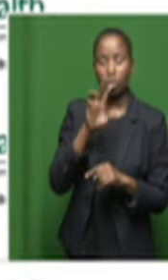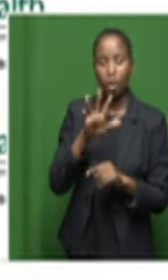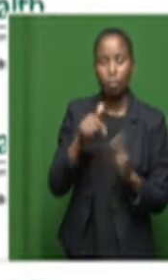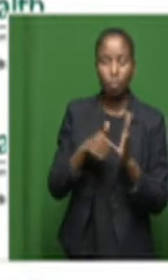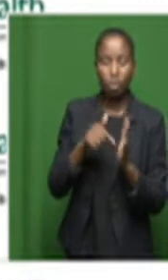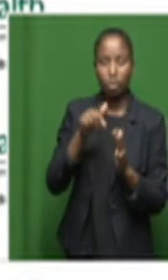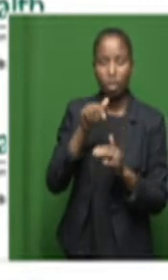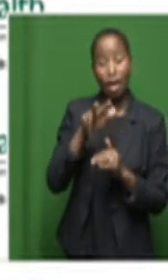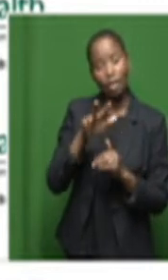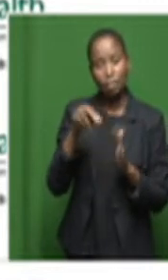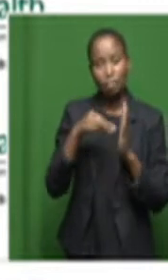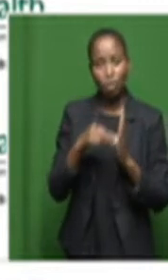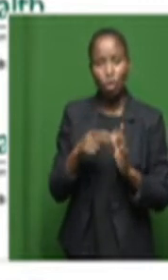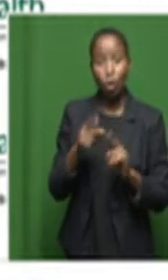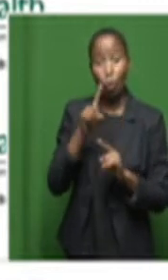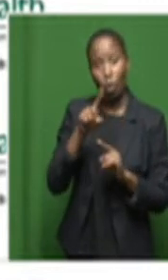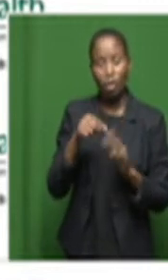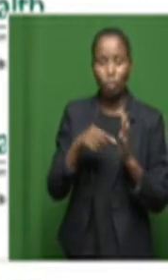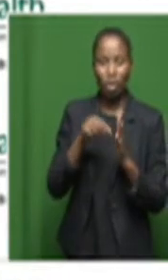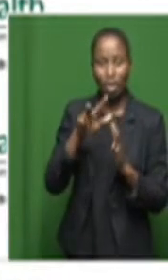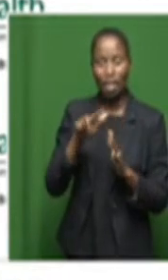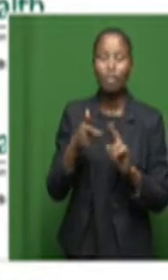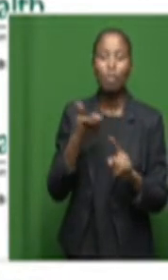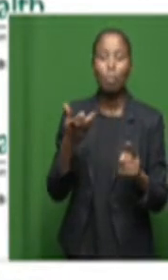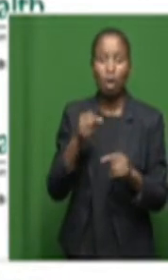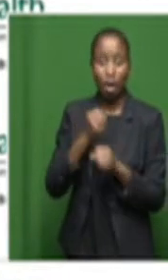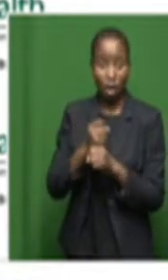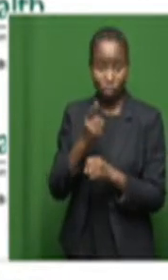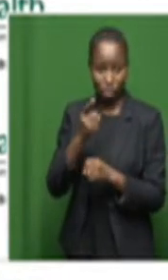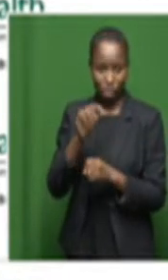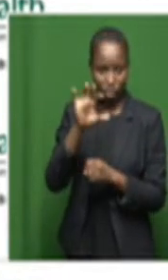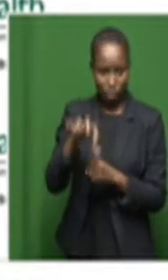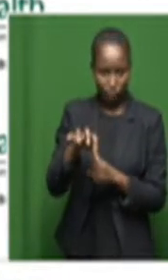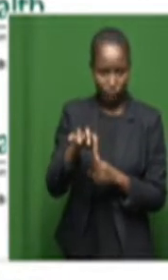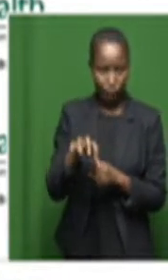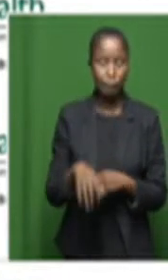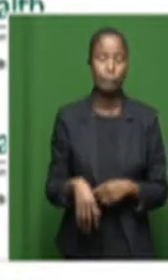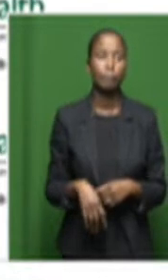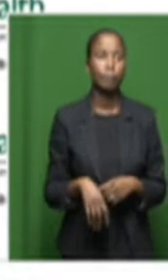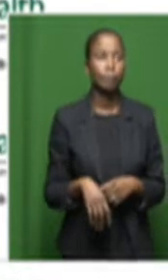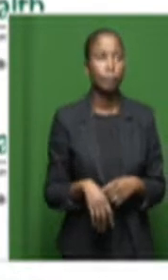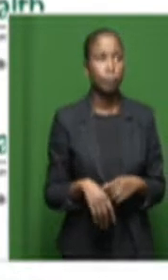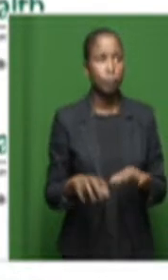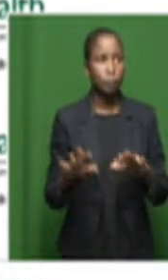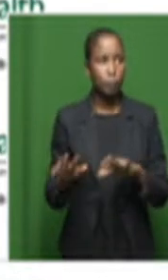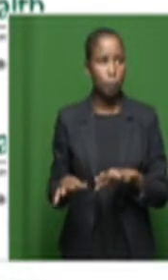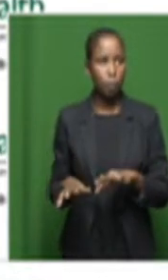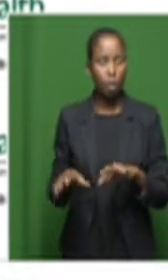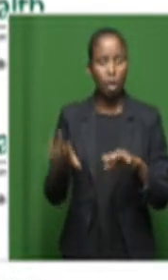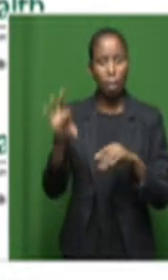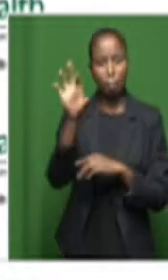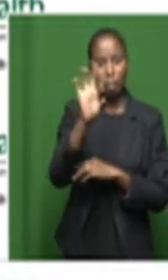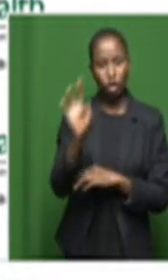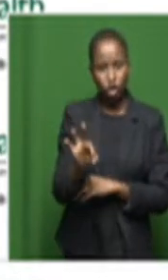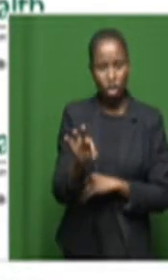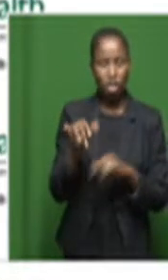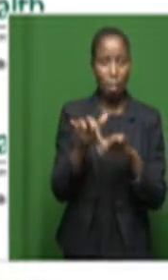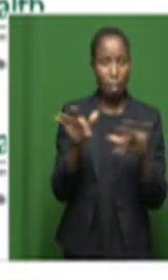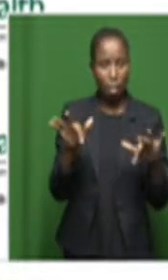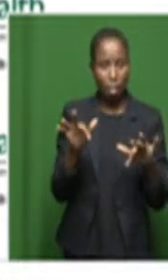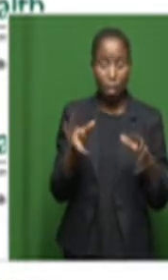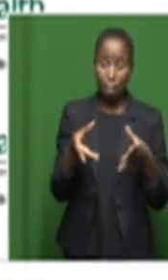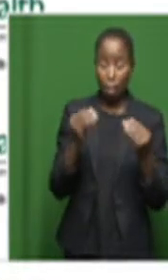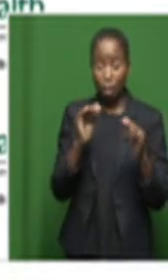is administered in Gauteng. Now, in terms of vaccination of the percentage of the population, the